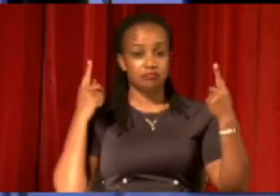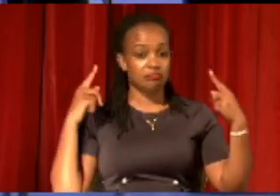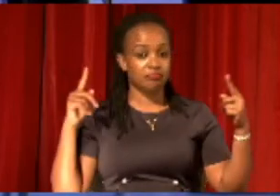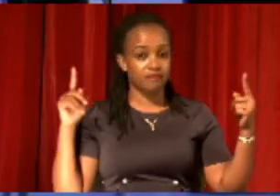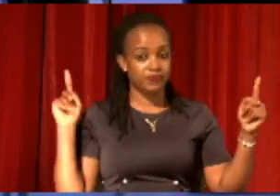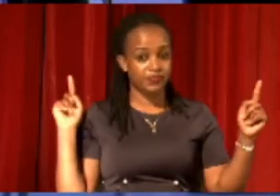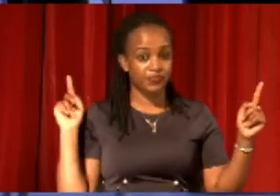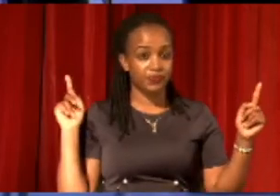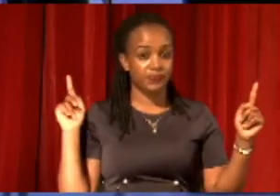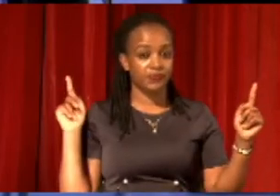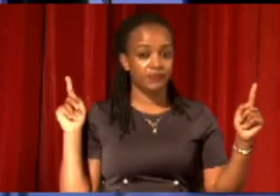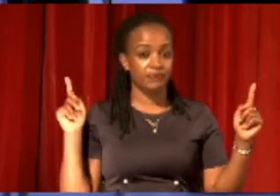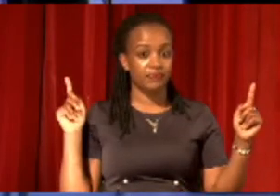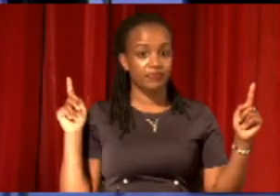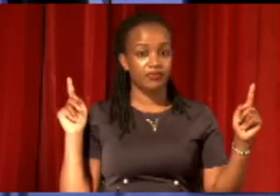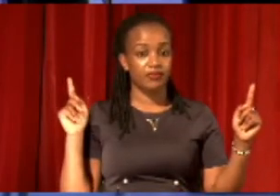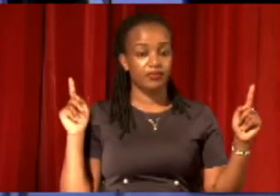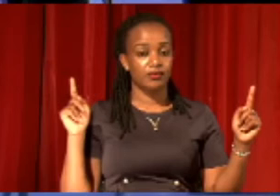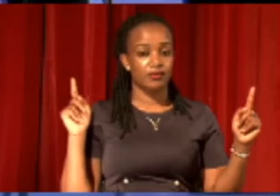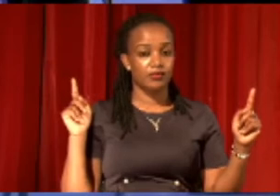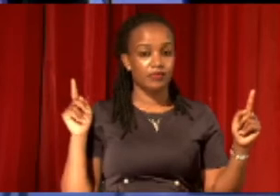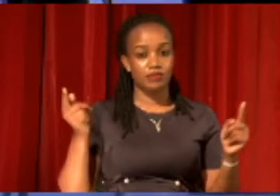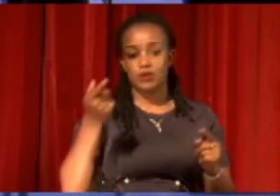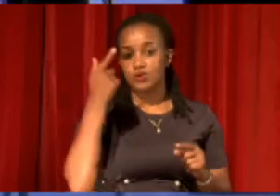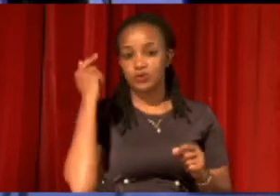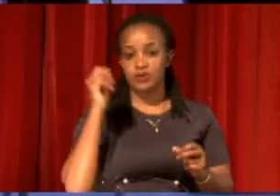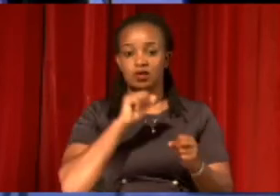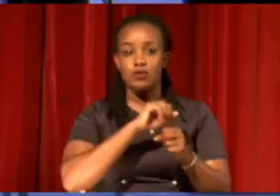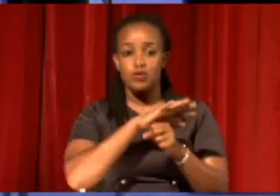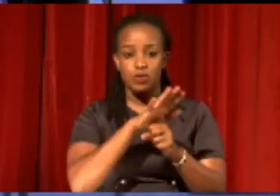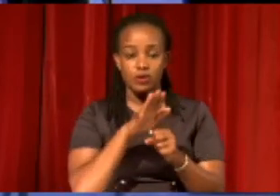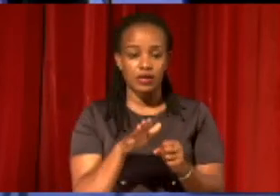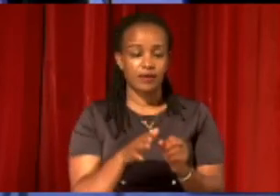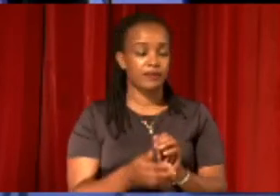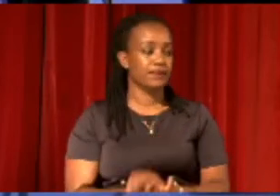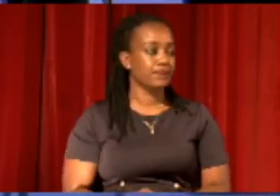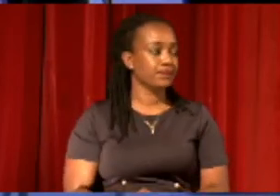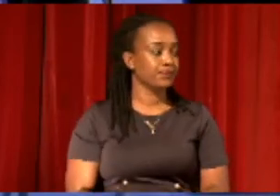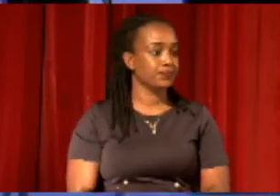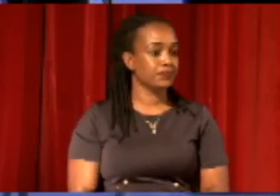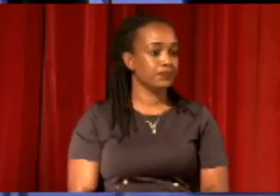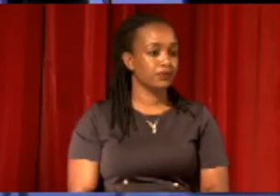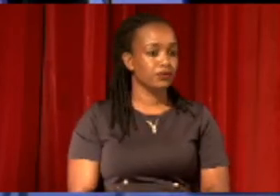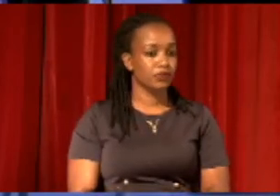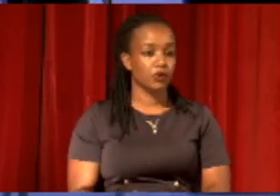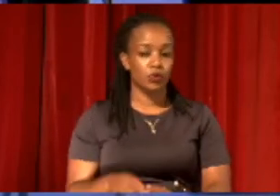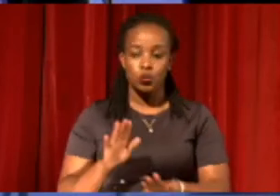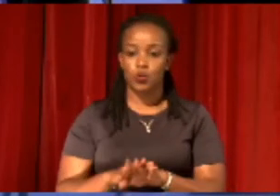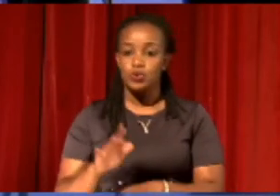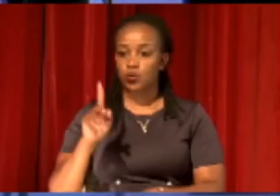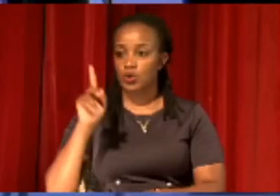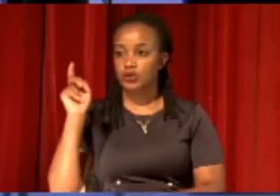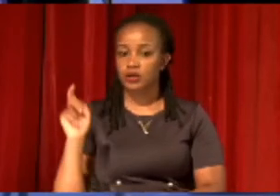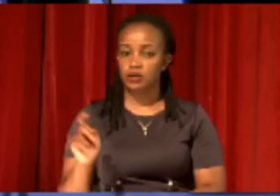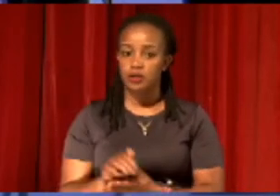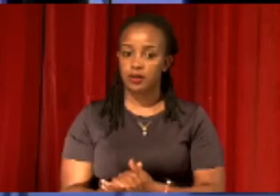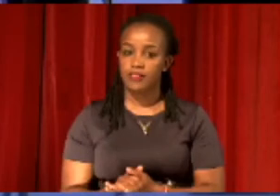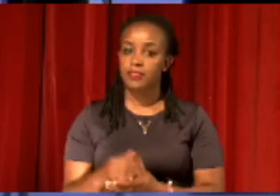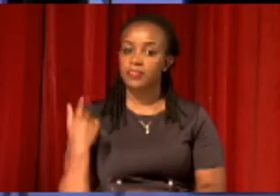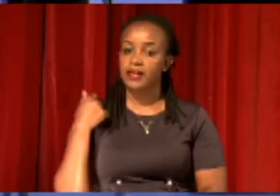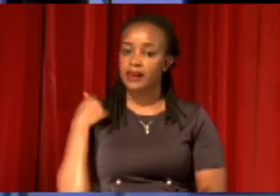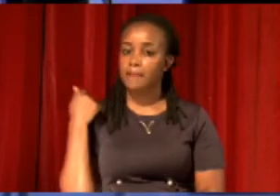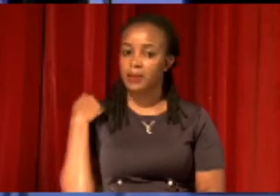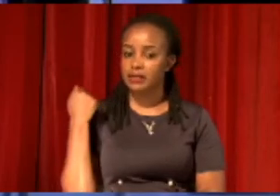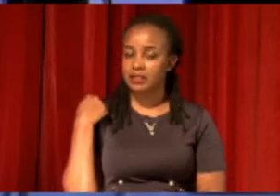to monetize because of, you know, this corona business. Thank you. All right, Tony, good question. Mm-hmm. The numbers vis-a-vis